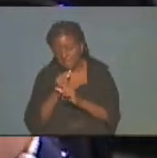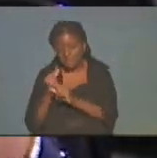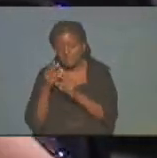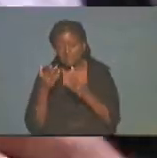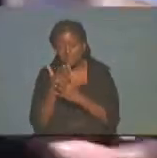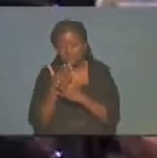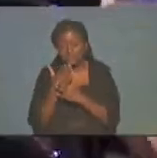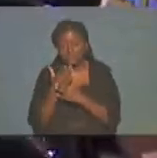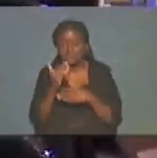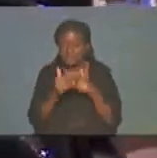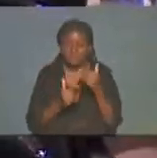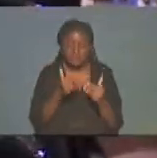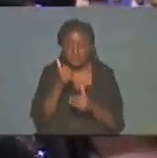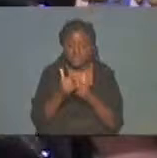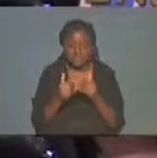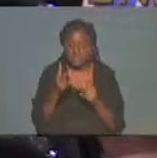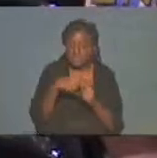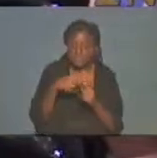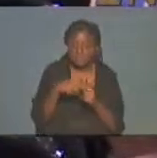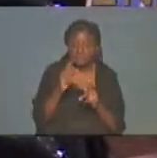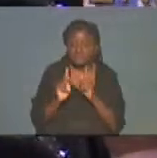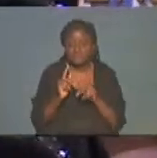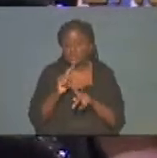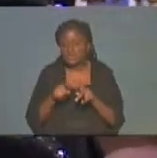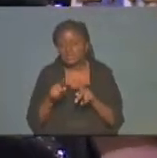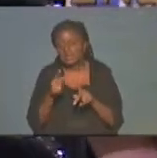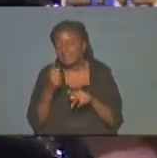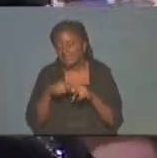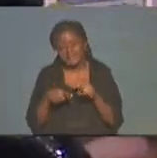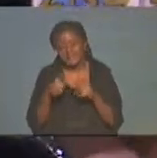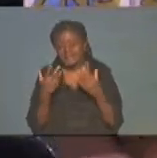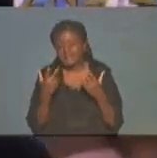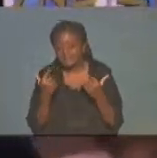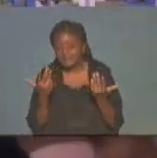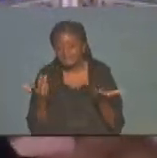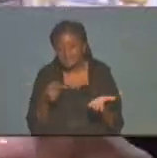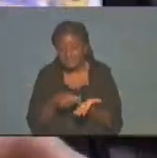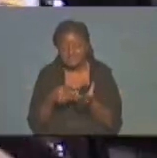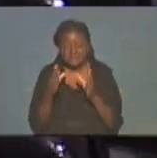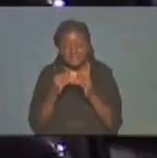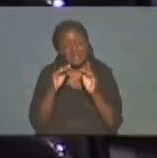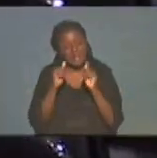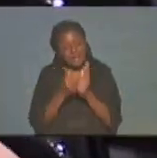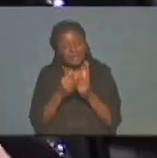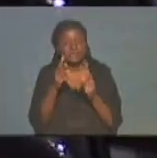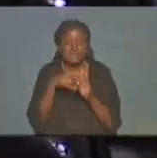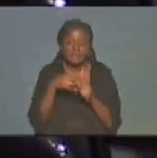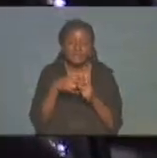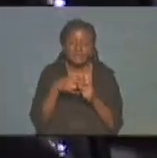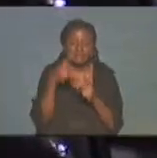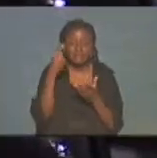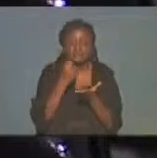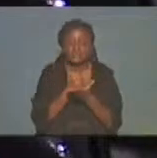process. And persons who are unable to attend this particular session, how can they apply for these scholarships? Well,